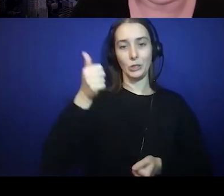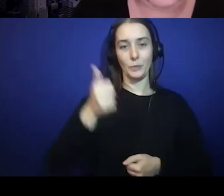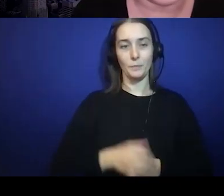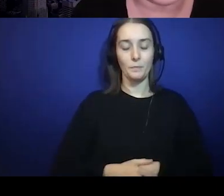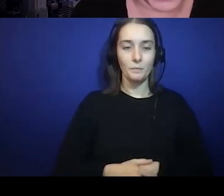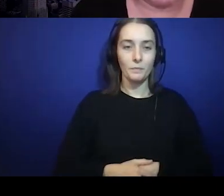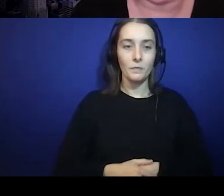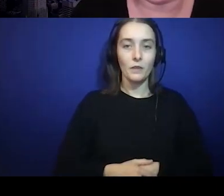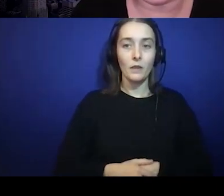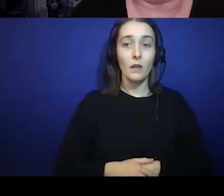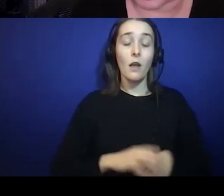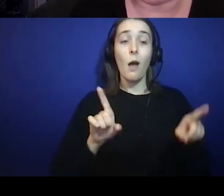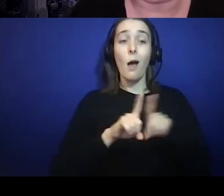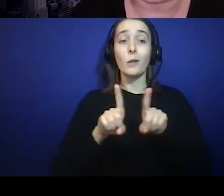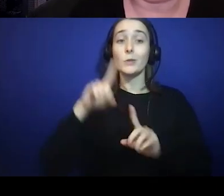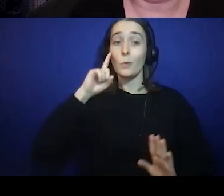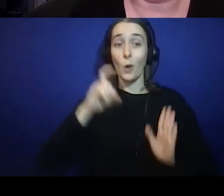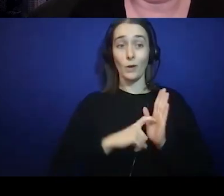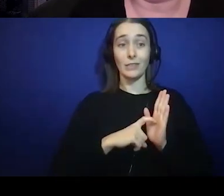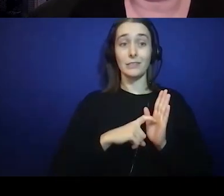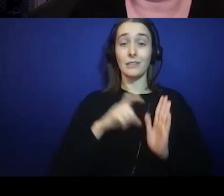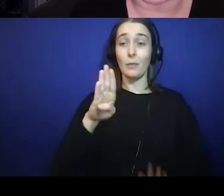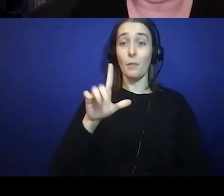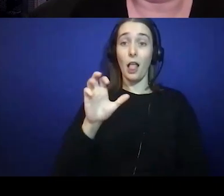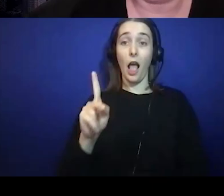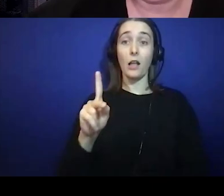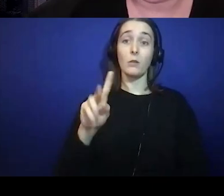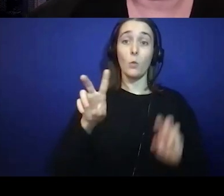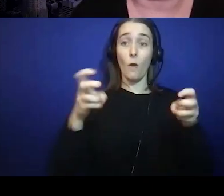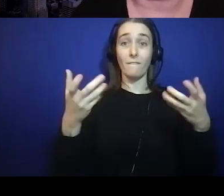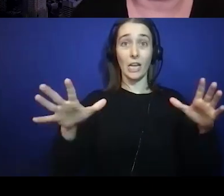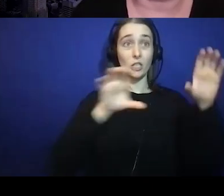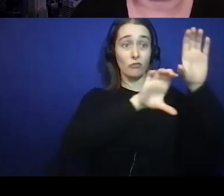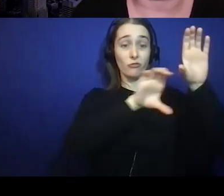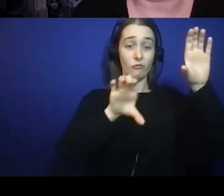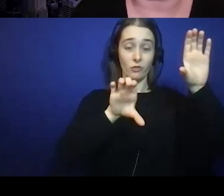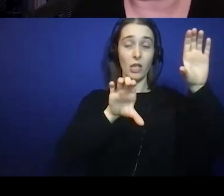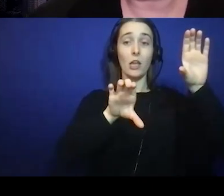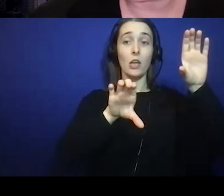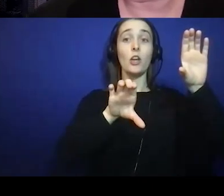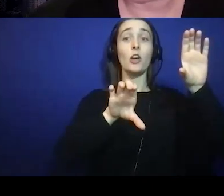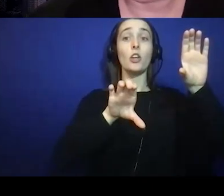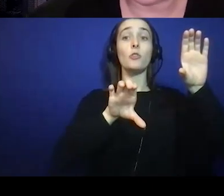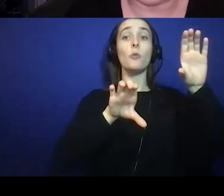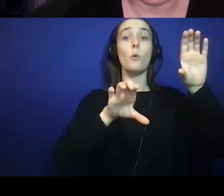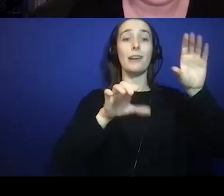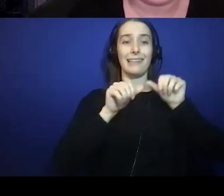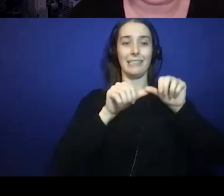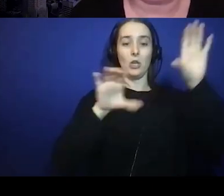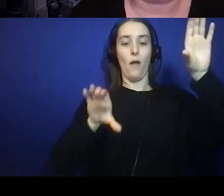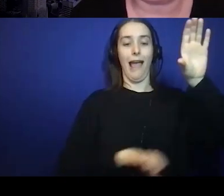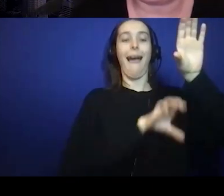then just note that after the block quotation, you have a new line, and you continue the rest of your paragraph